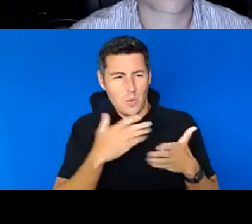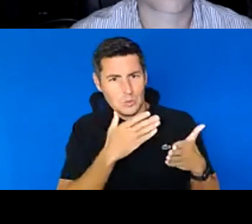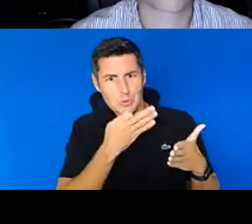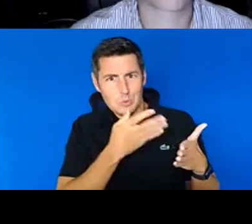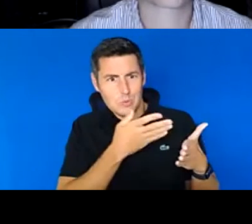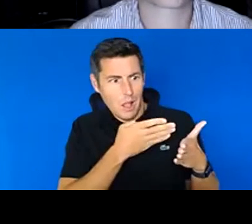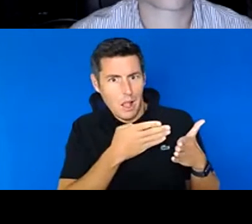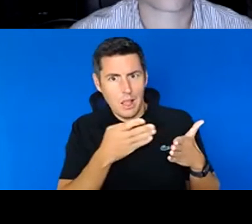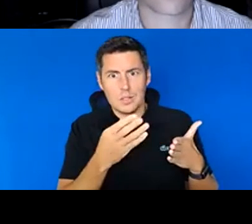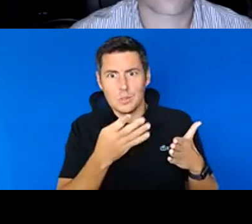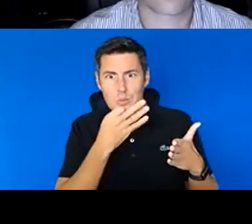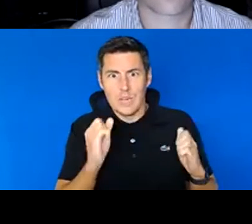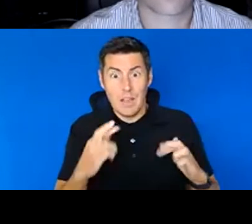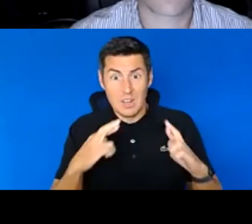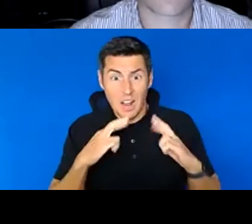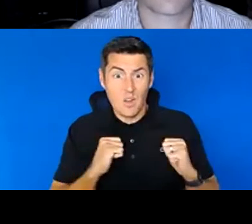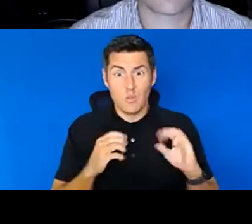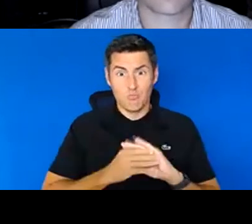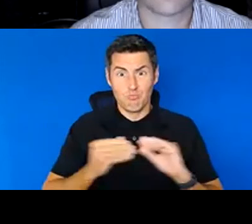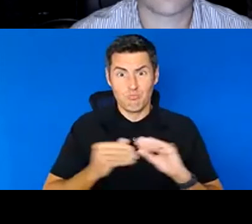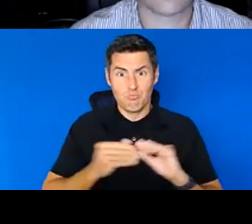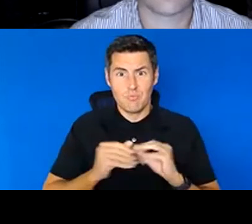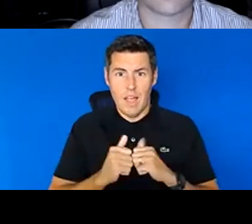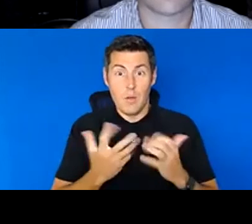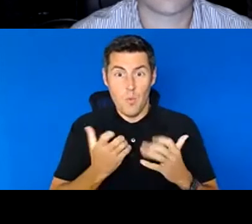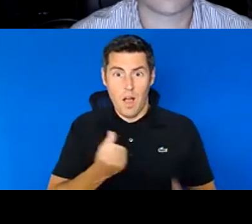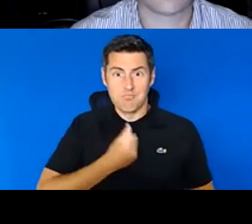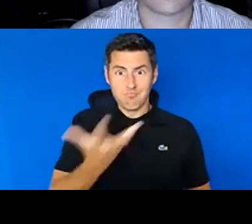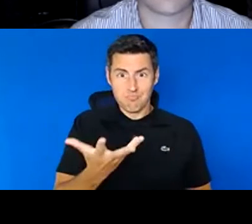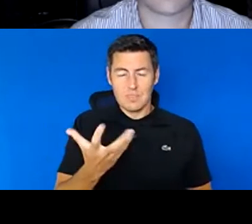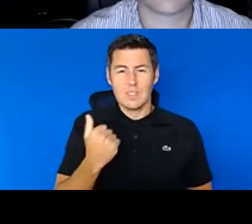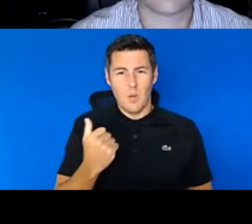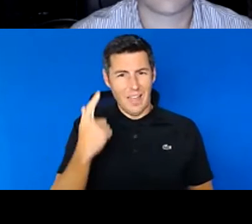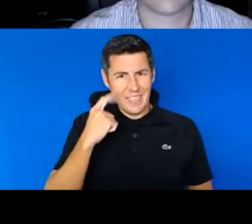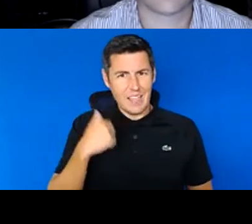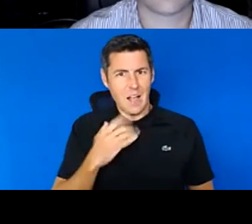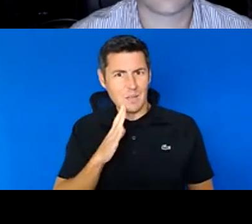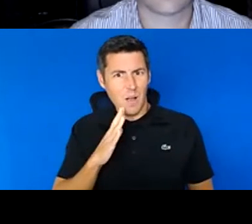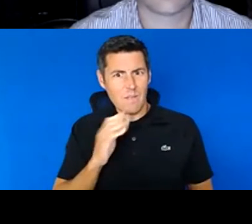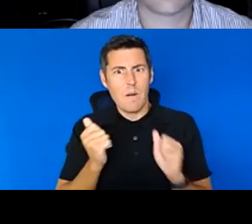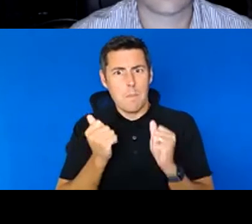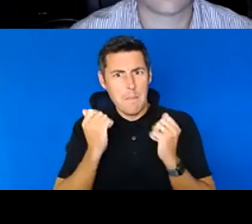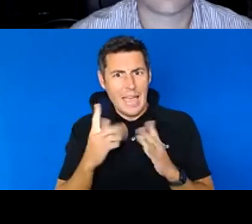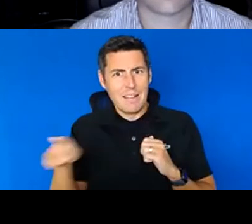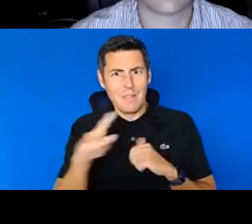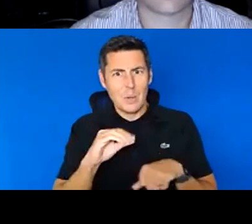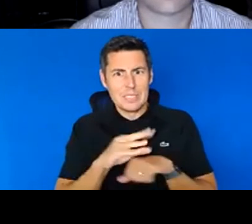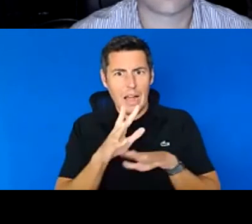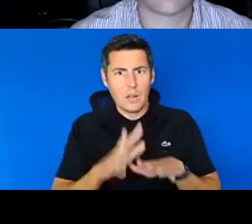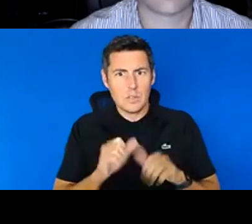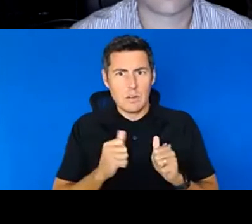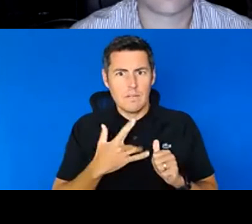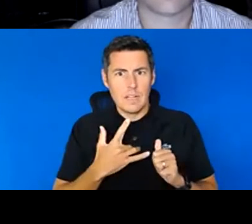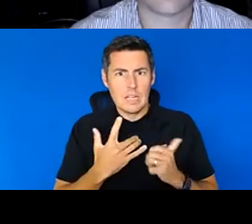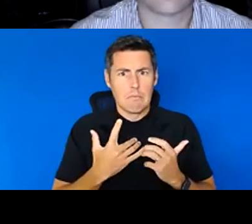with work. You can say the things you need to say. And I think I'm speaking for a lot of the counselors that I think we're being ushered back in, and we